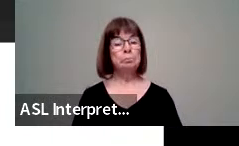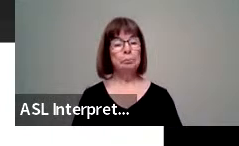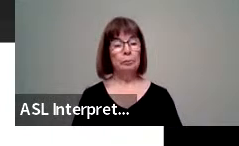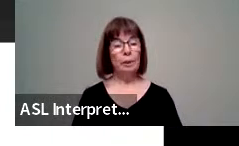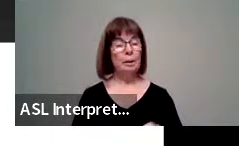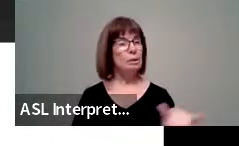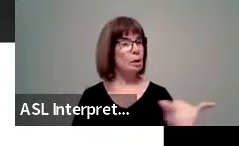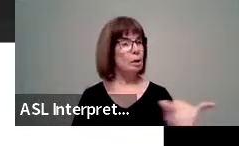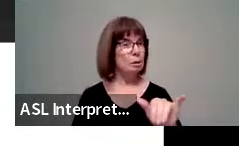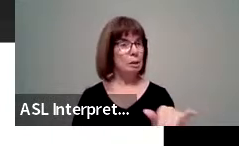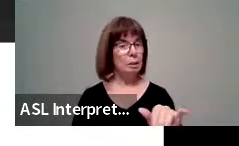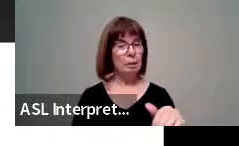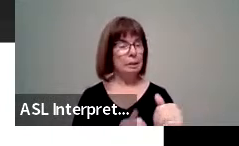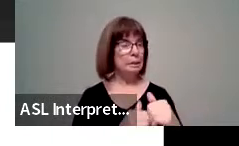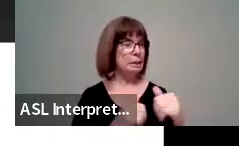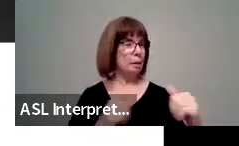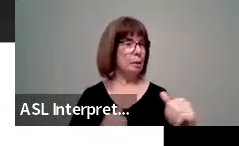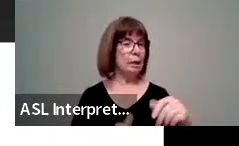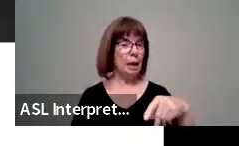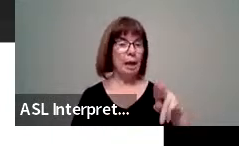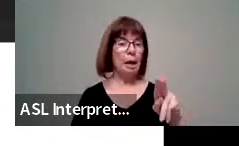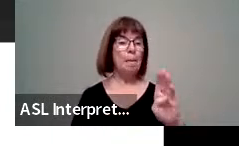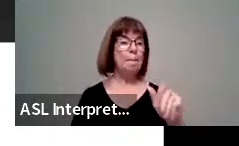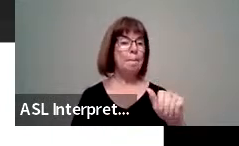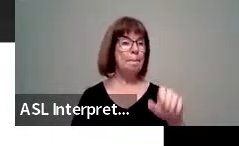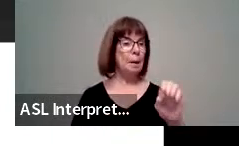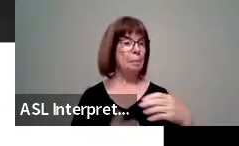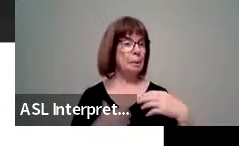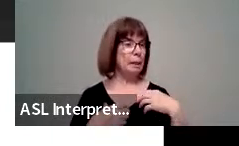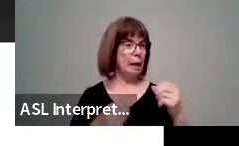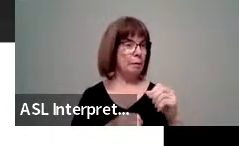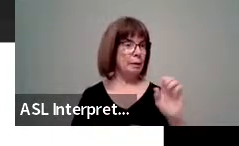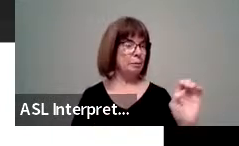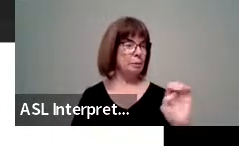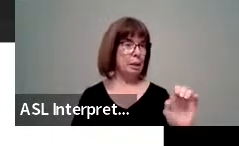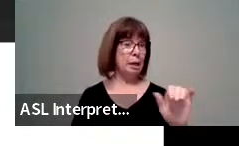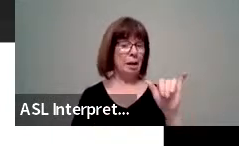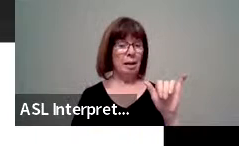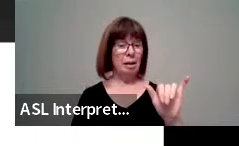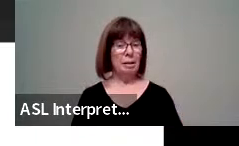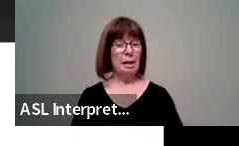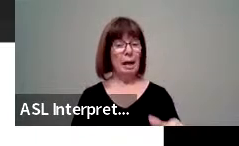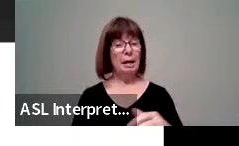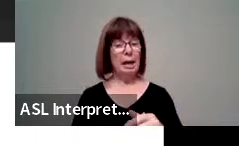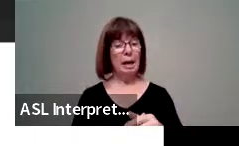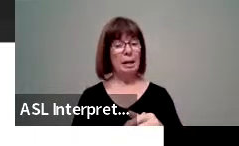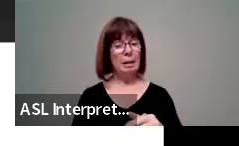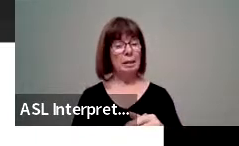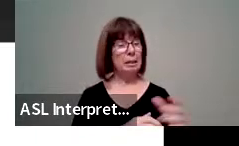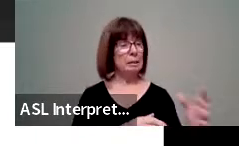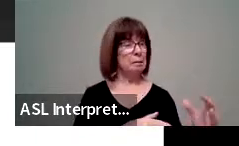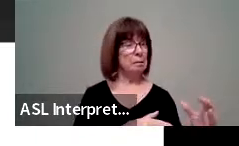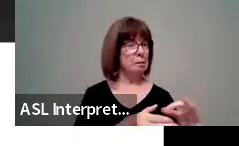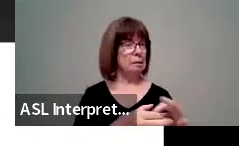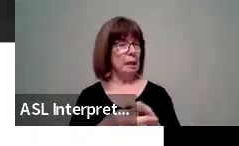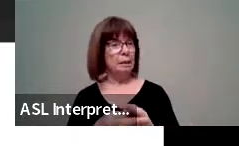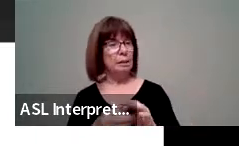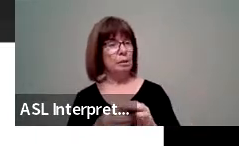There is also separately a public health emergency. That is one that has big implications for